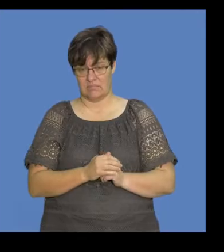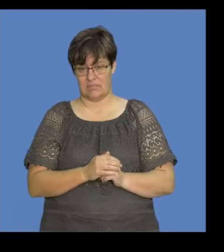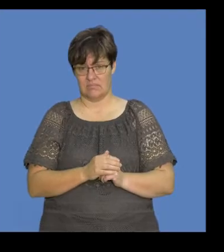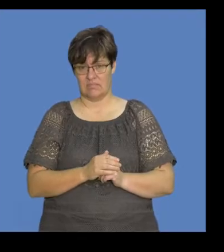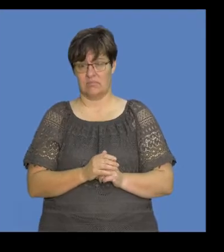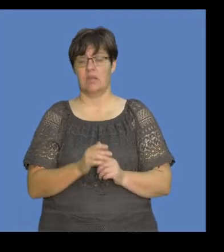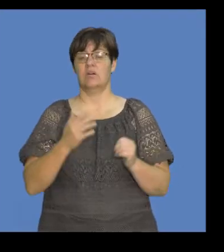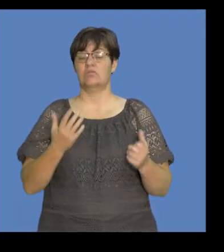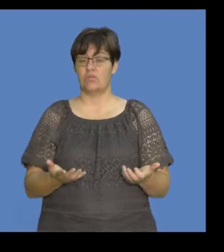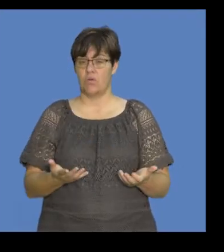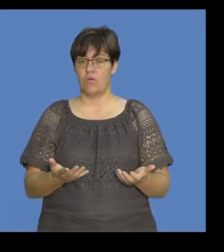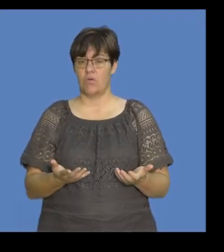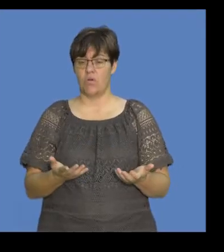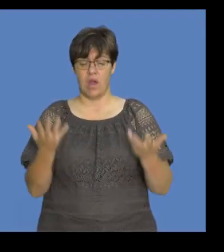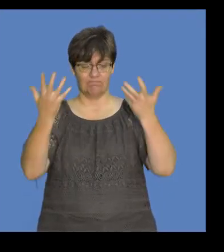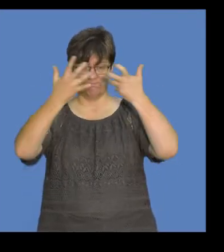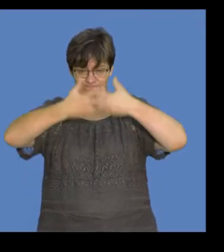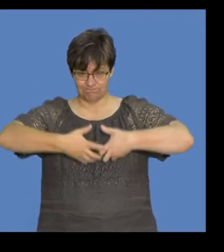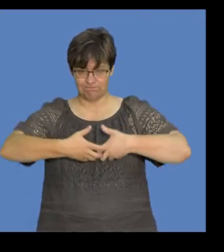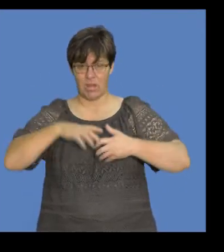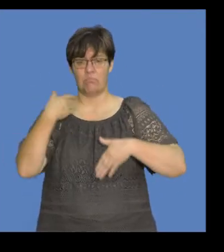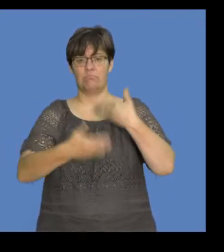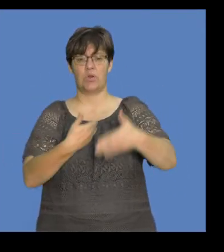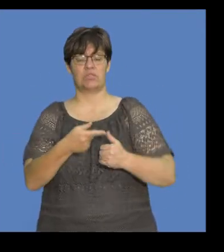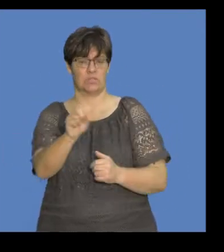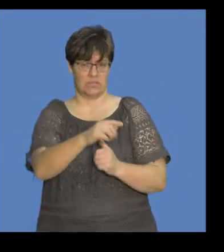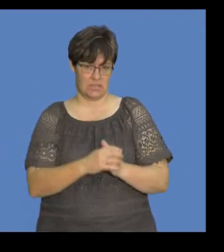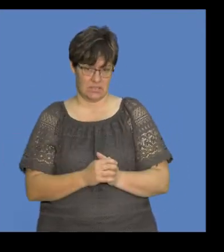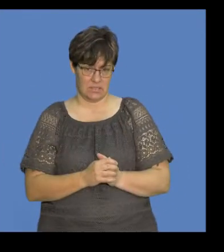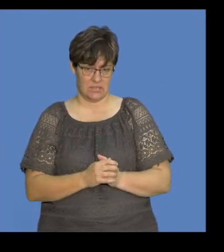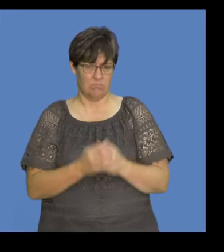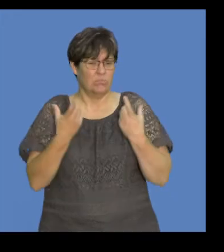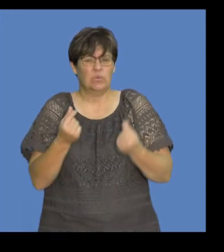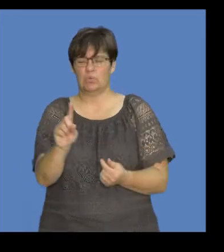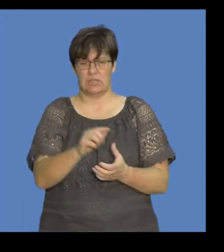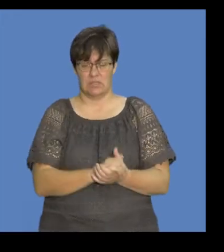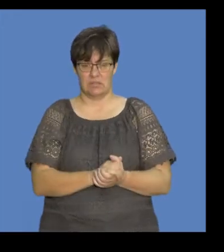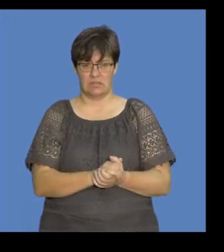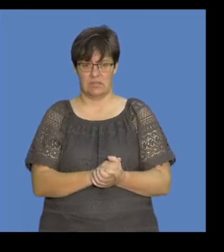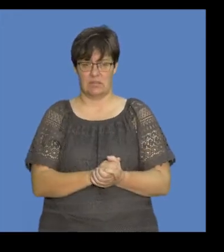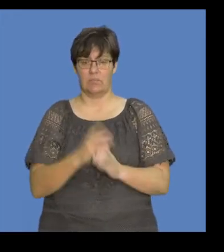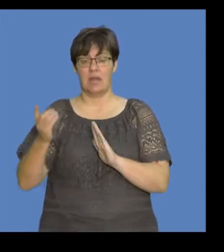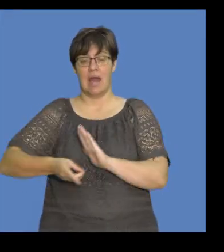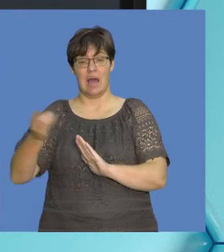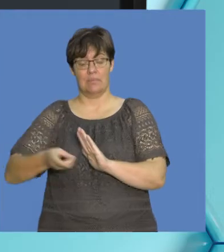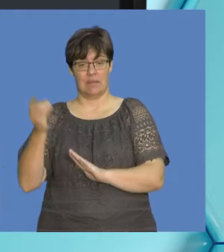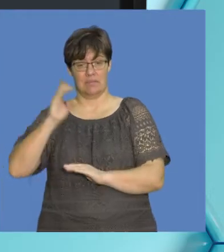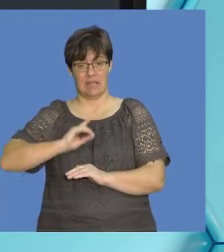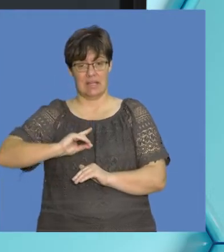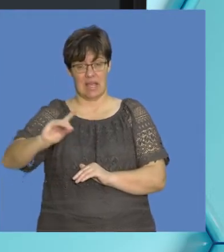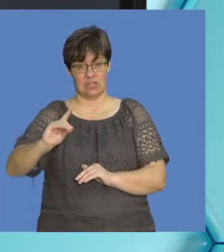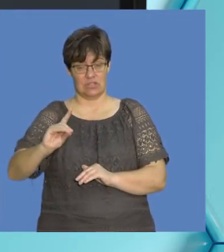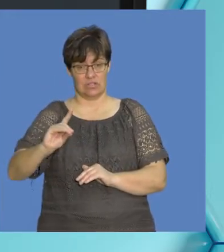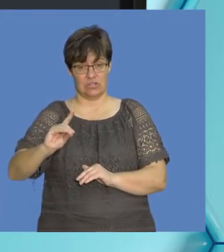So, what's my reconciliation procedure? What do I do? Number one, update your cash